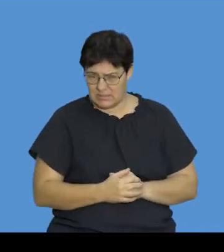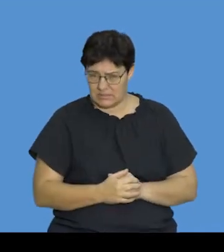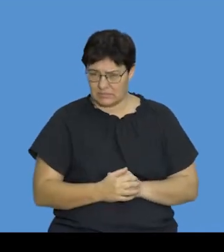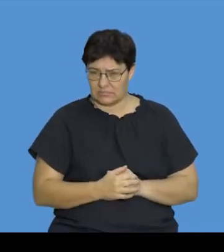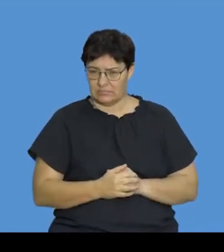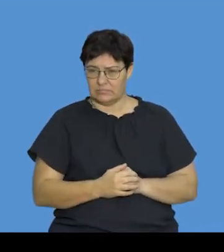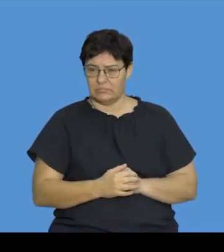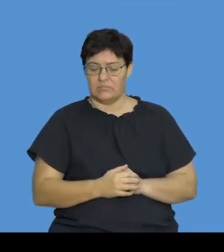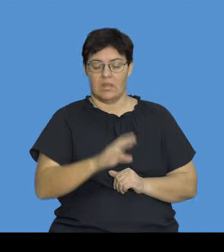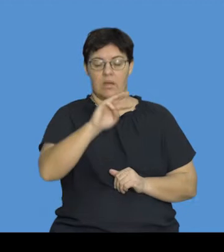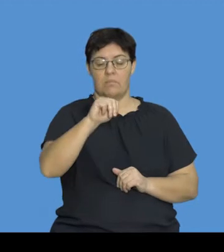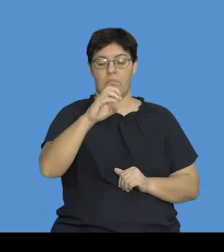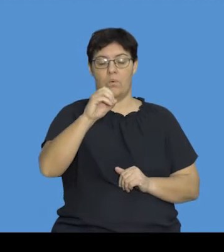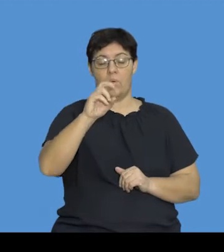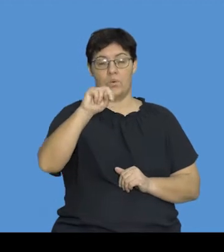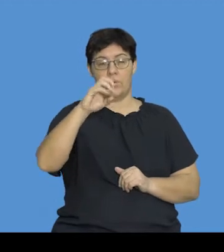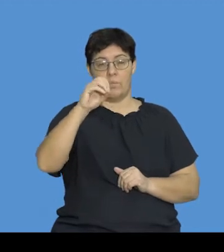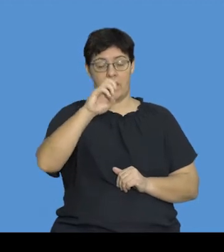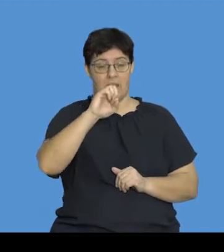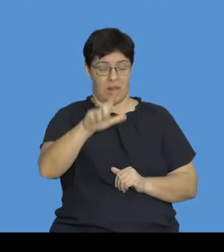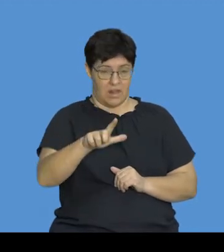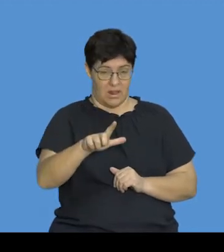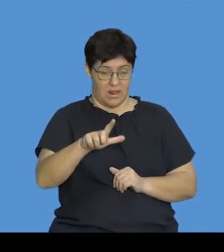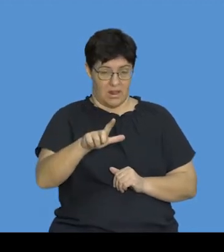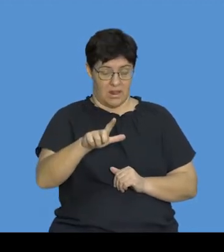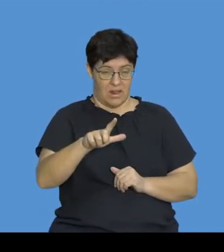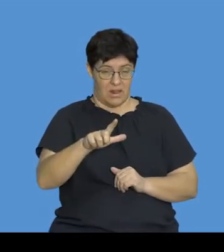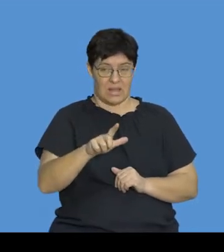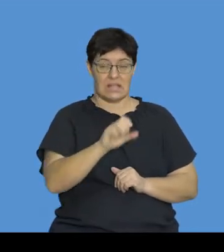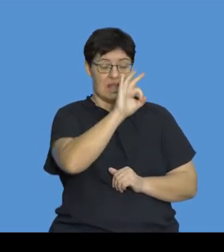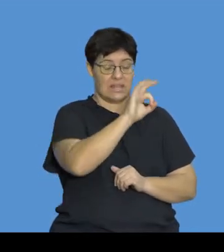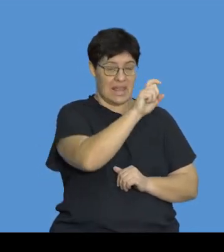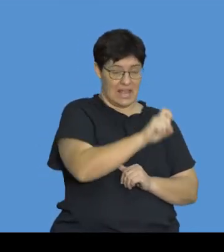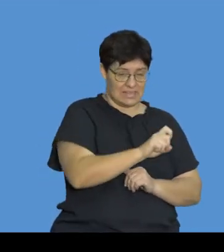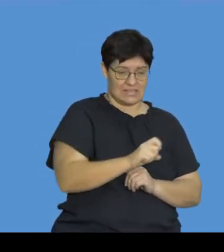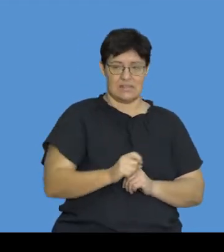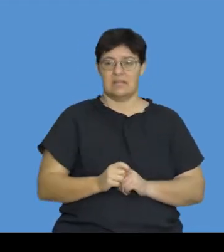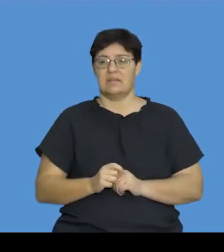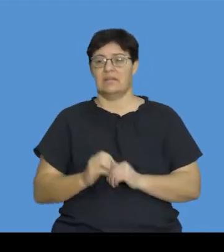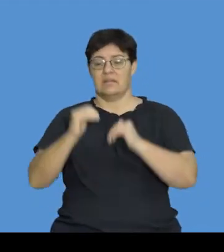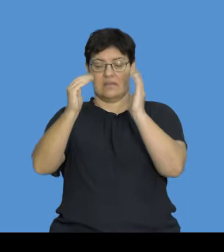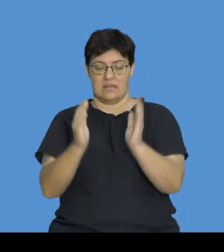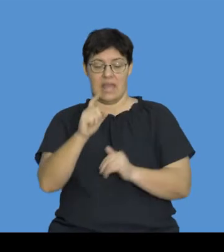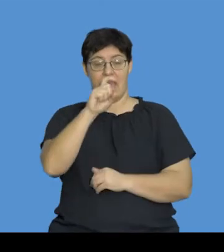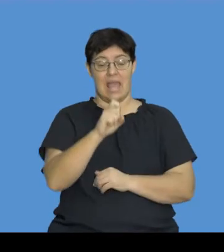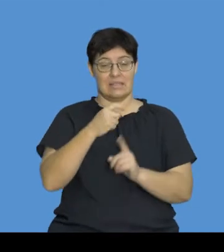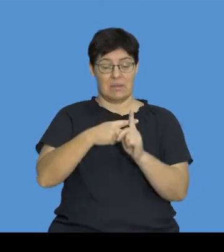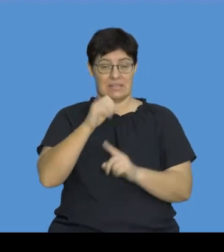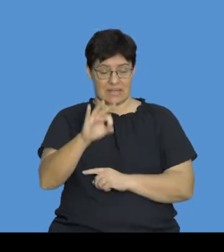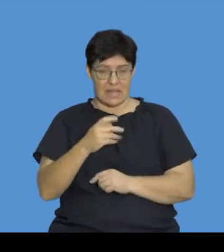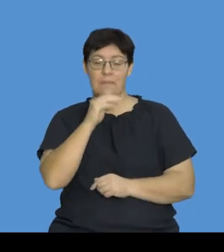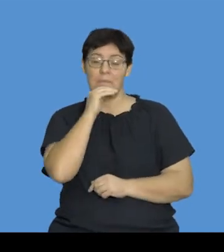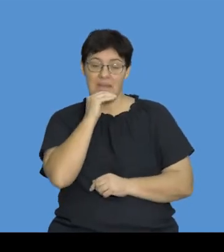a monomial, remember 3x I said is a monomial, and then x plus 3 is a binomial. If